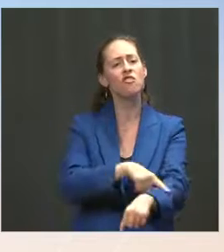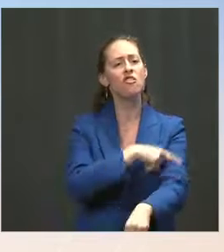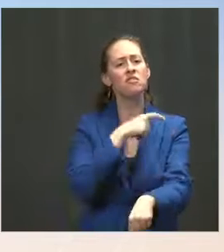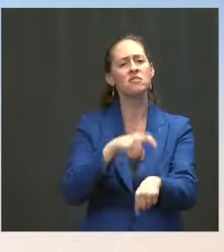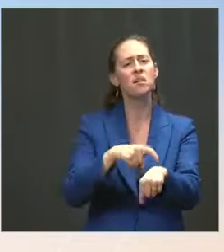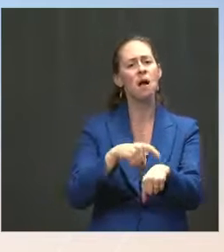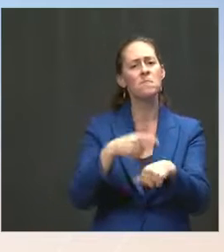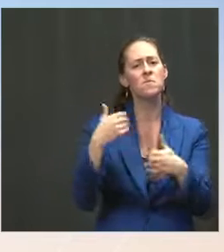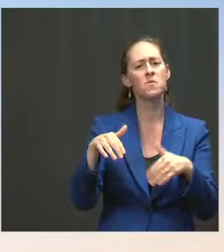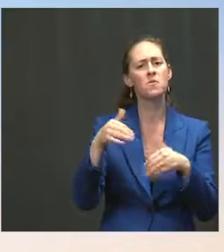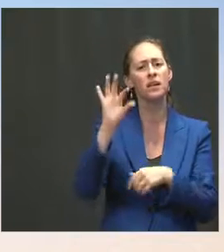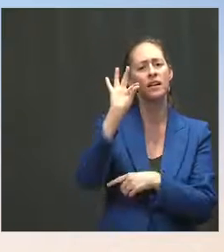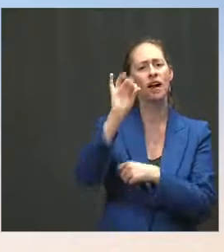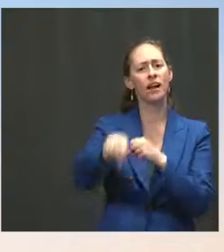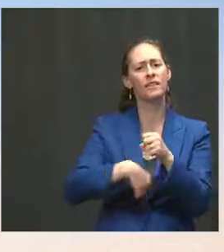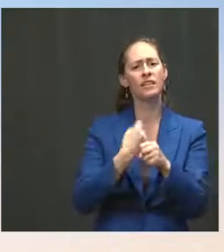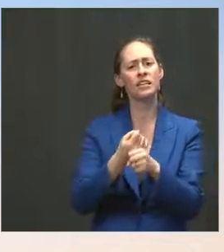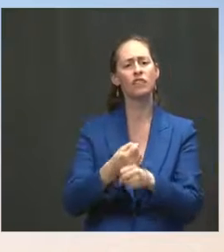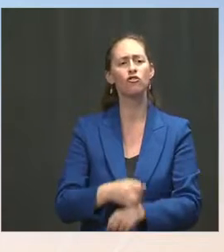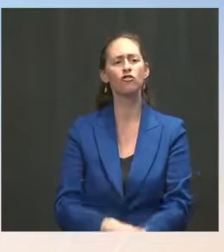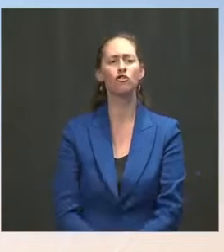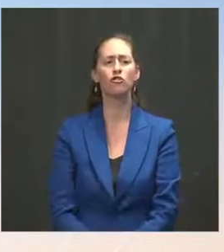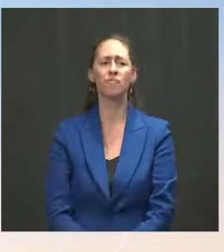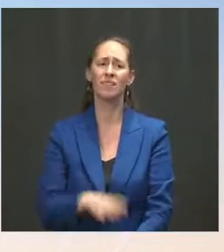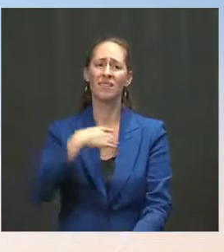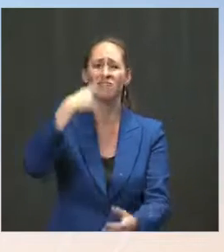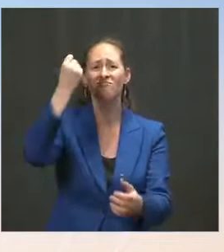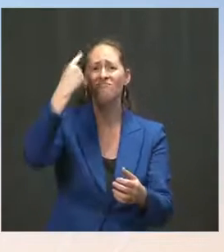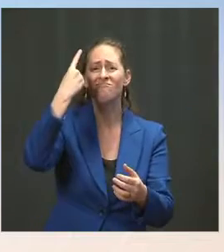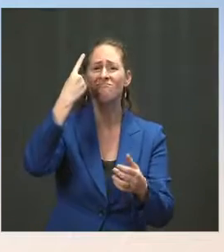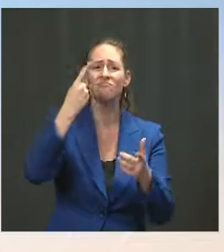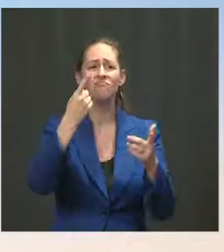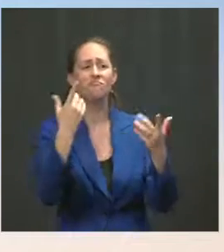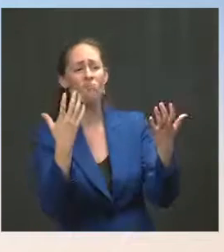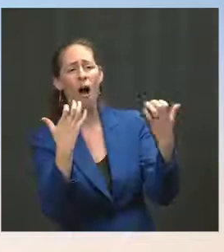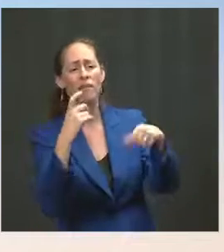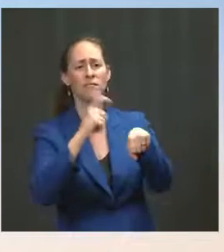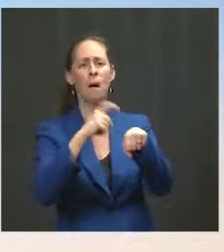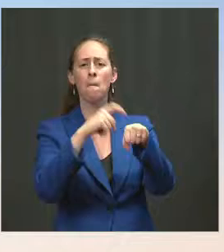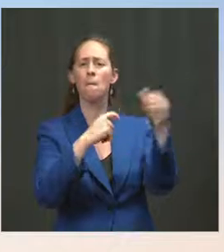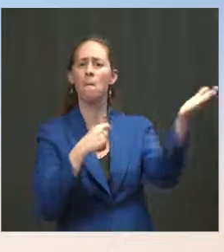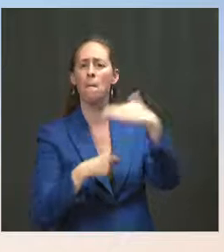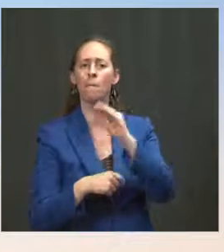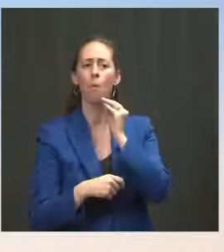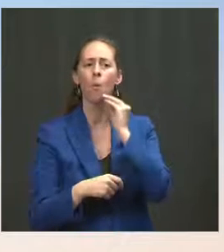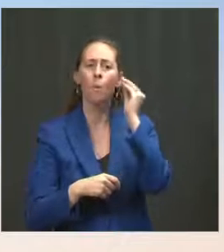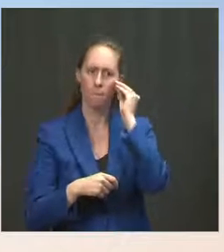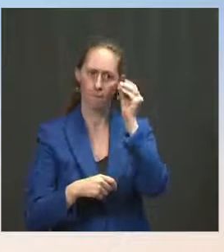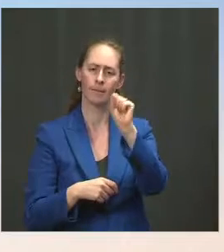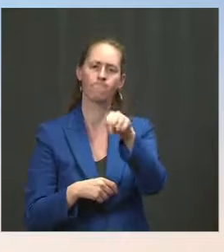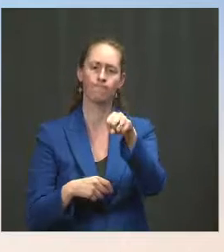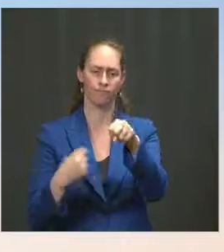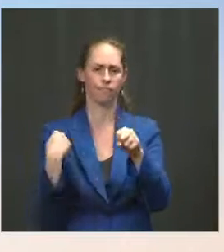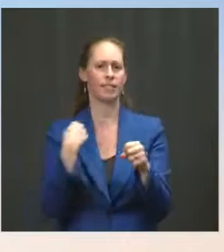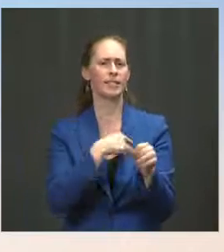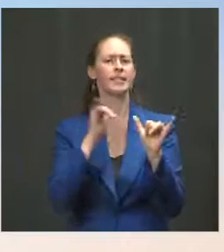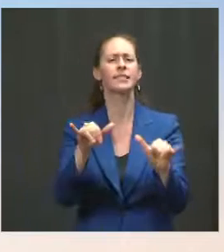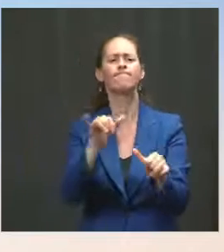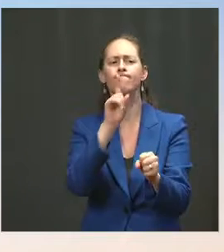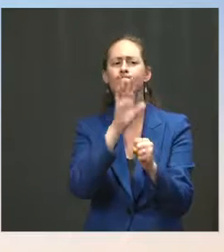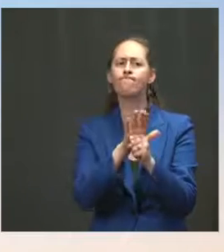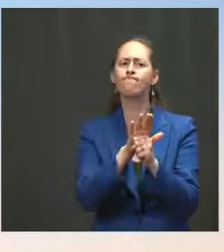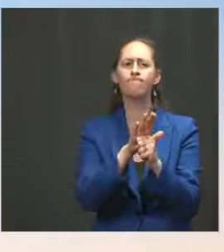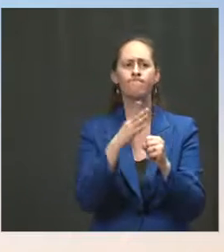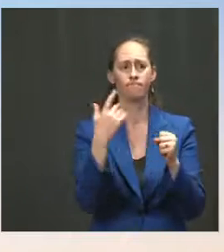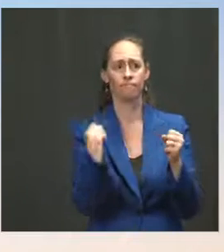U.S. citizen held hostage in Syria. We are committed to following all avenues and talking to anyone who can help with